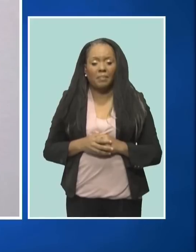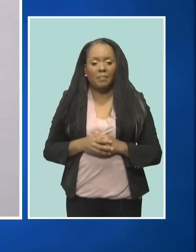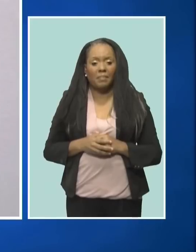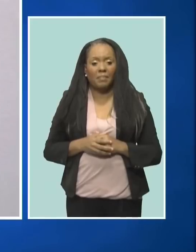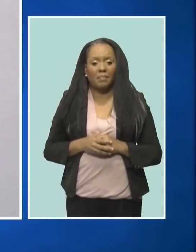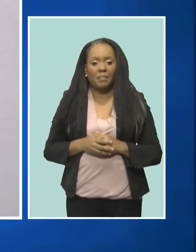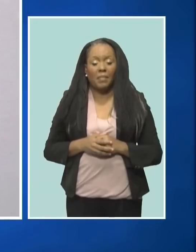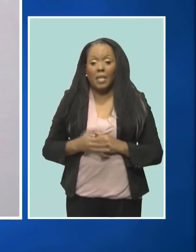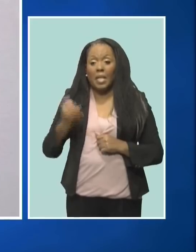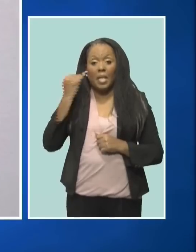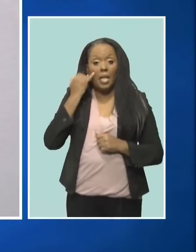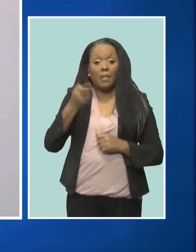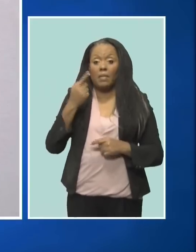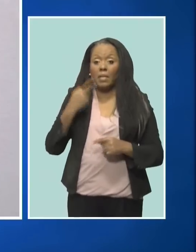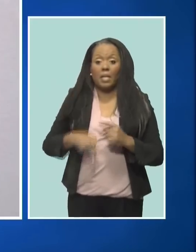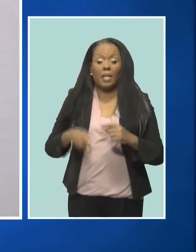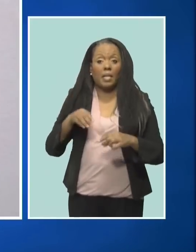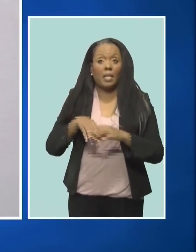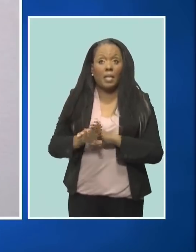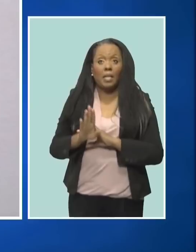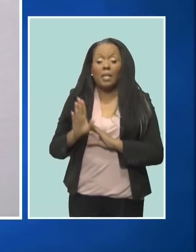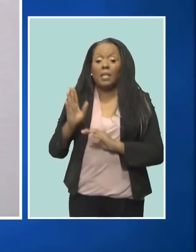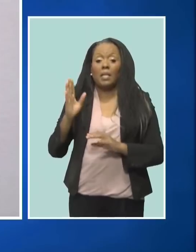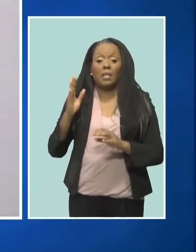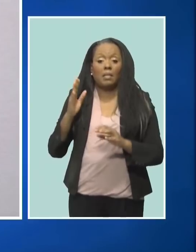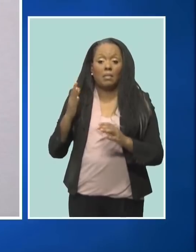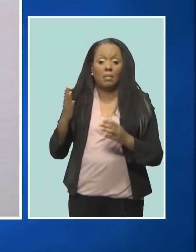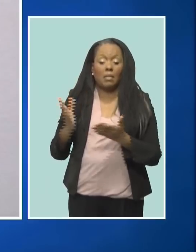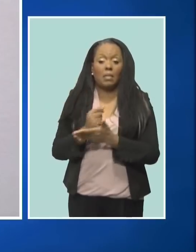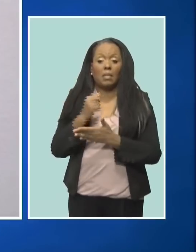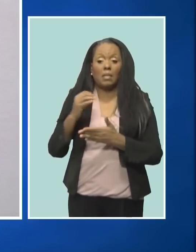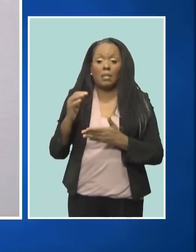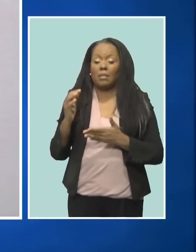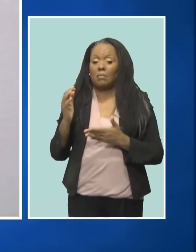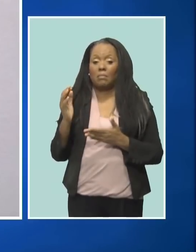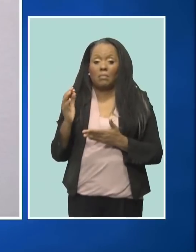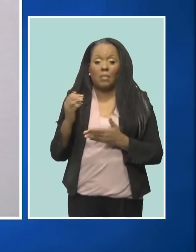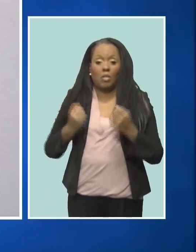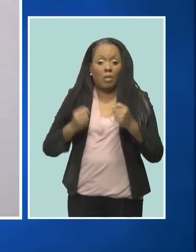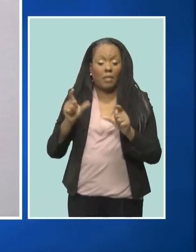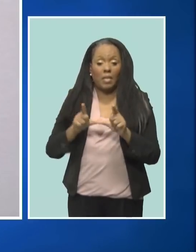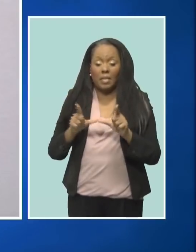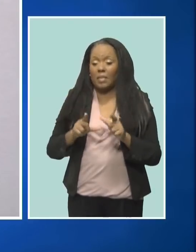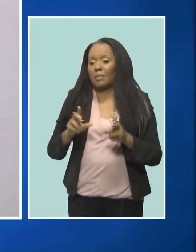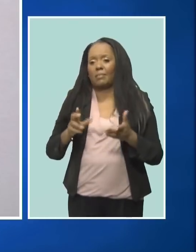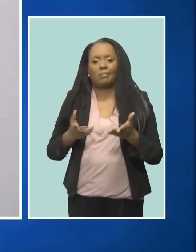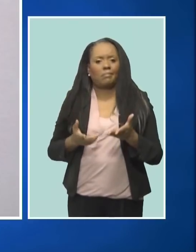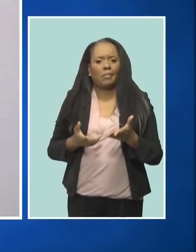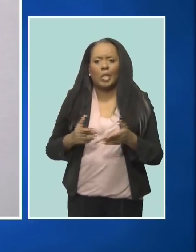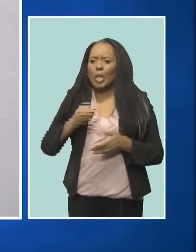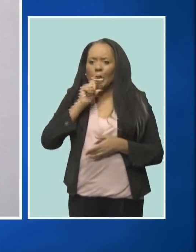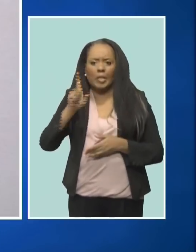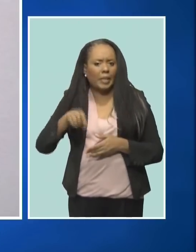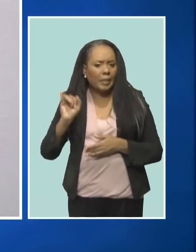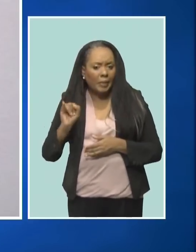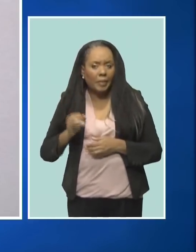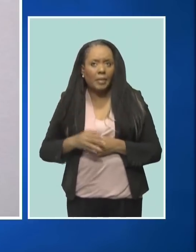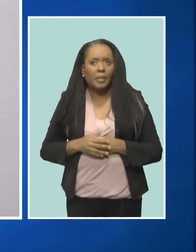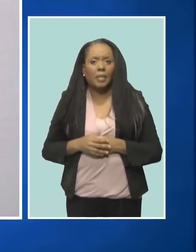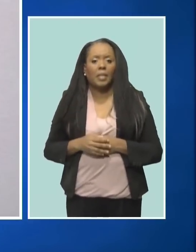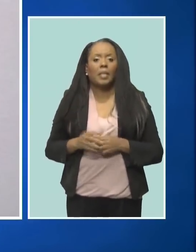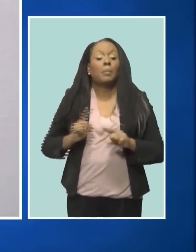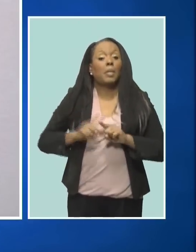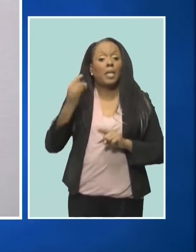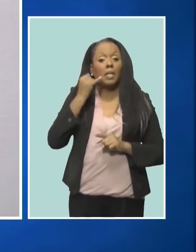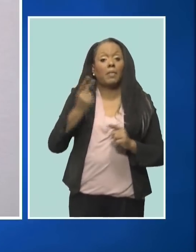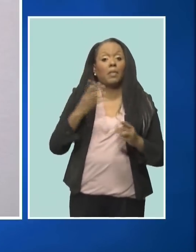circumstances preclude you from getting a driver's license, then the consideration from insurance does not even come into play. But if you can get a driver's license on your basis,